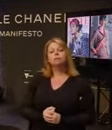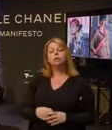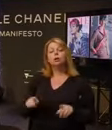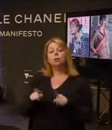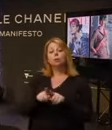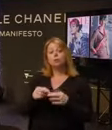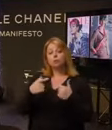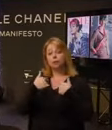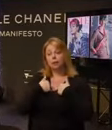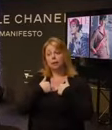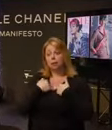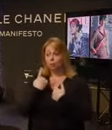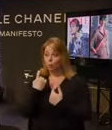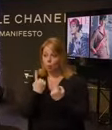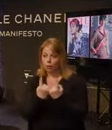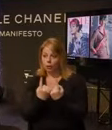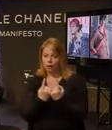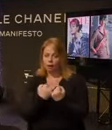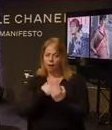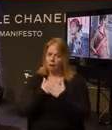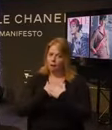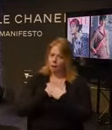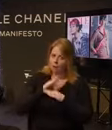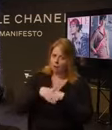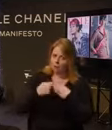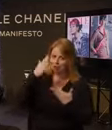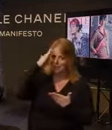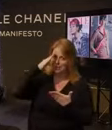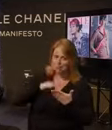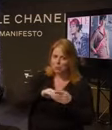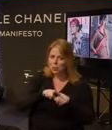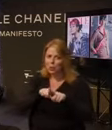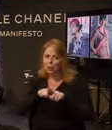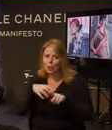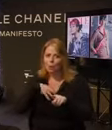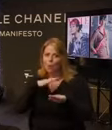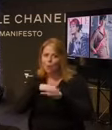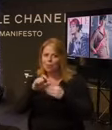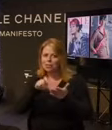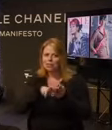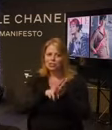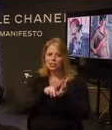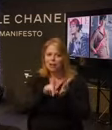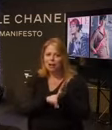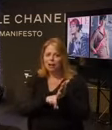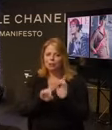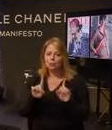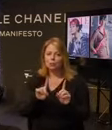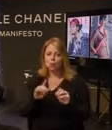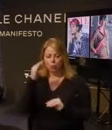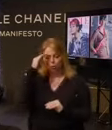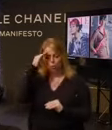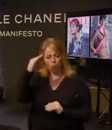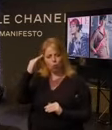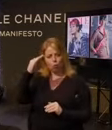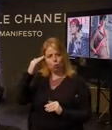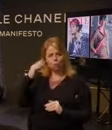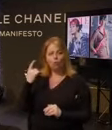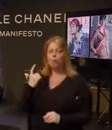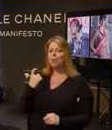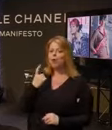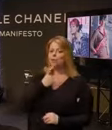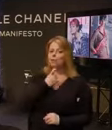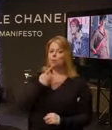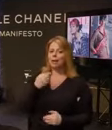me that I've loved about this whole experience of learning more about her is the room we've dedicated to the perfume and the